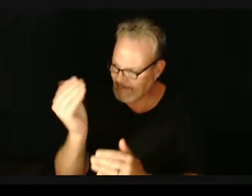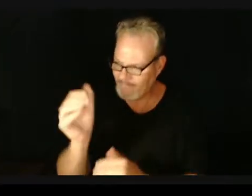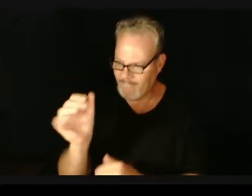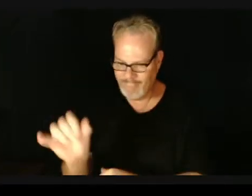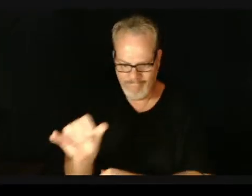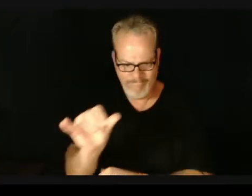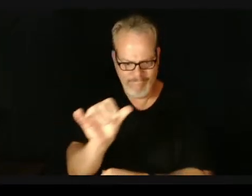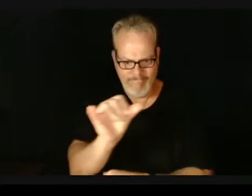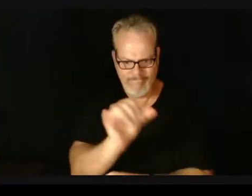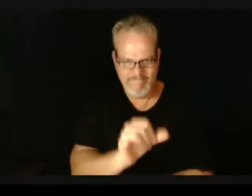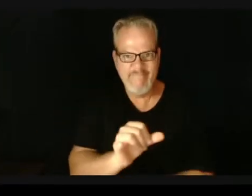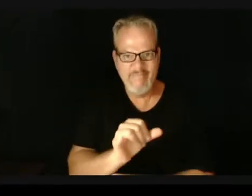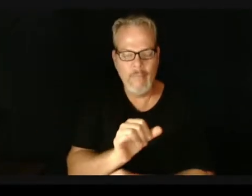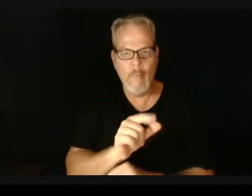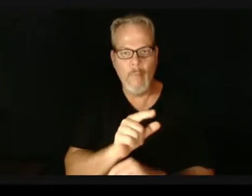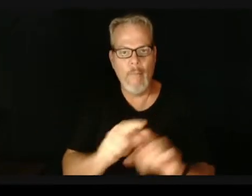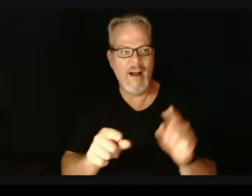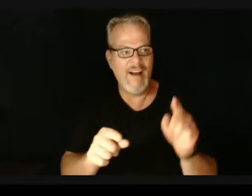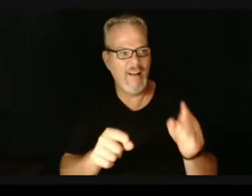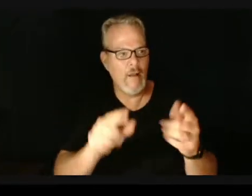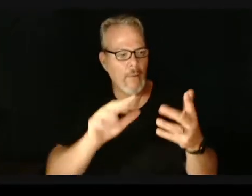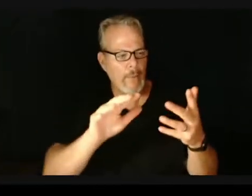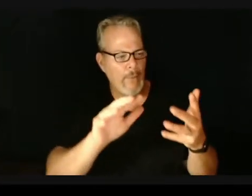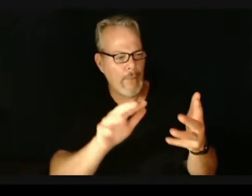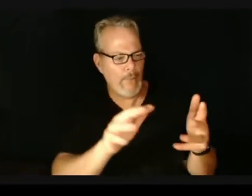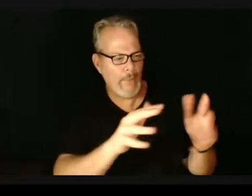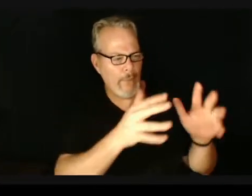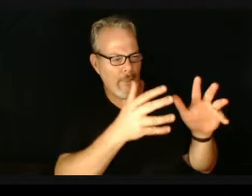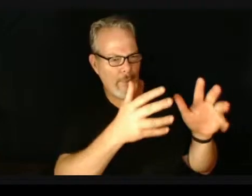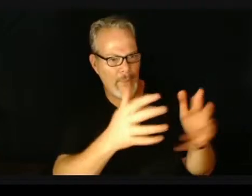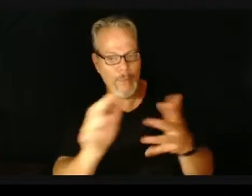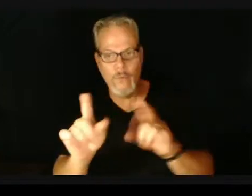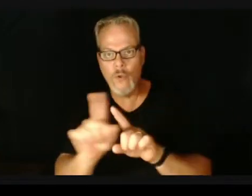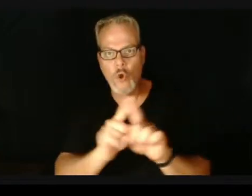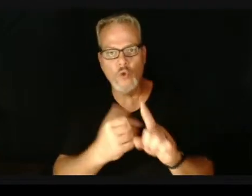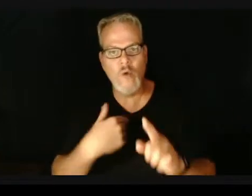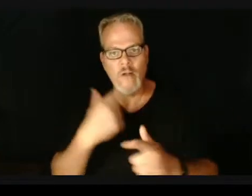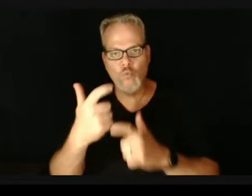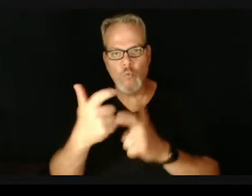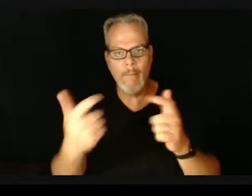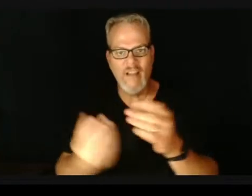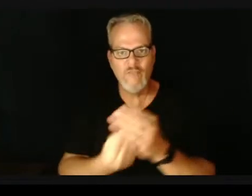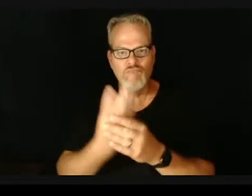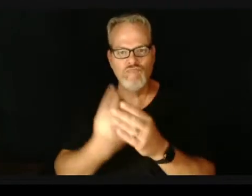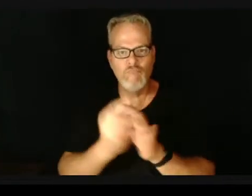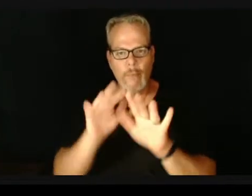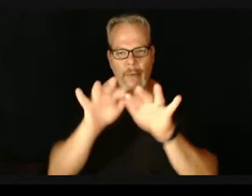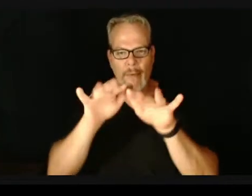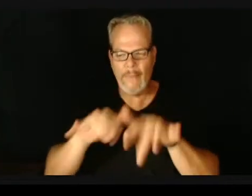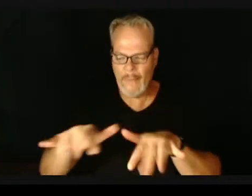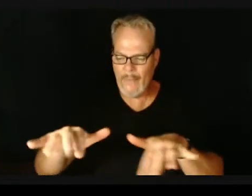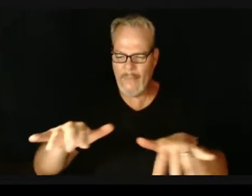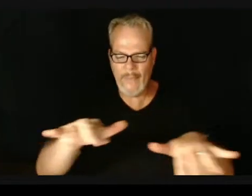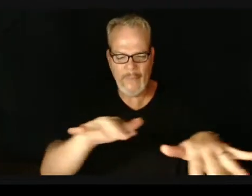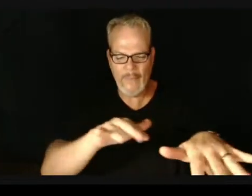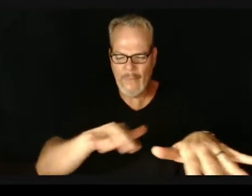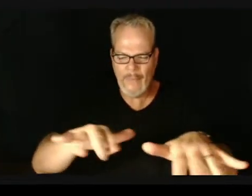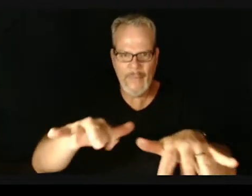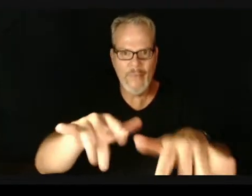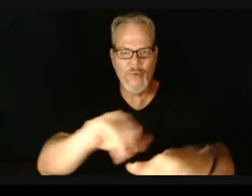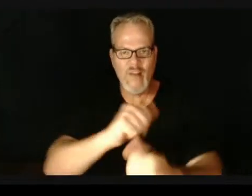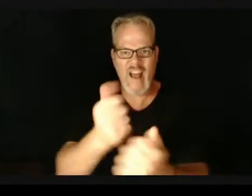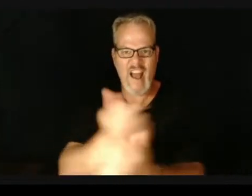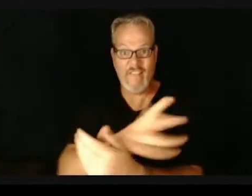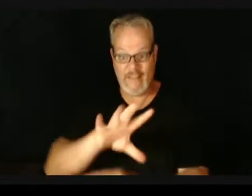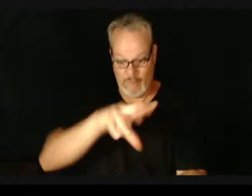it on the flat with trade winds. It also had big flows that would flow in that area of the rift. Here, all of our flows are happening within the pit,